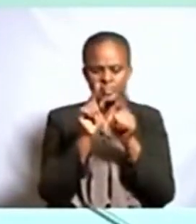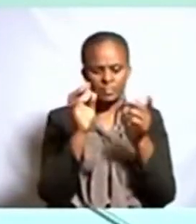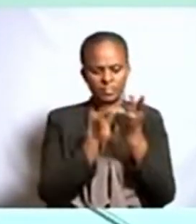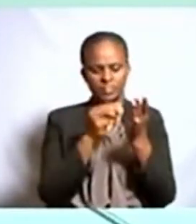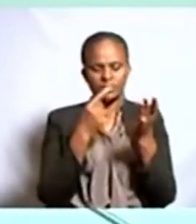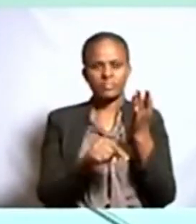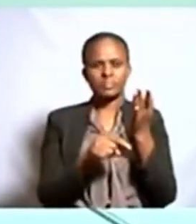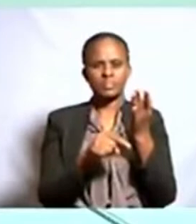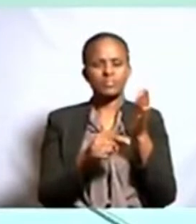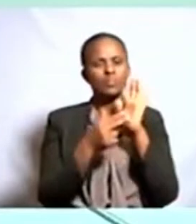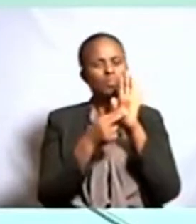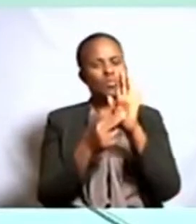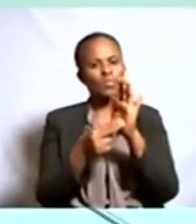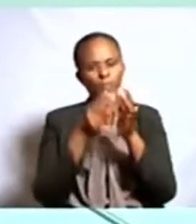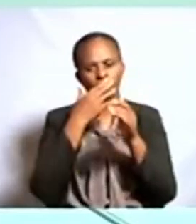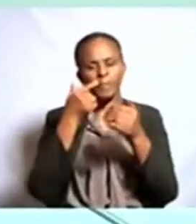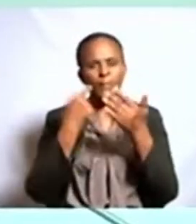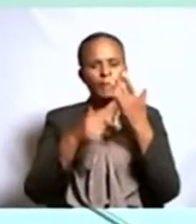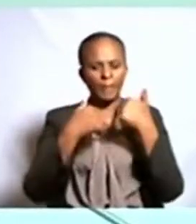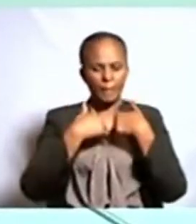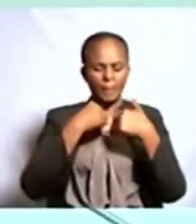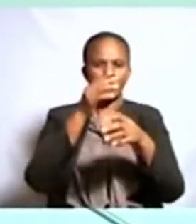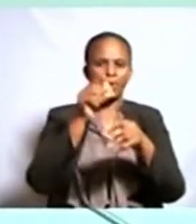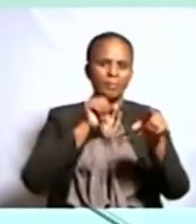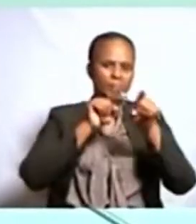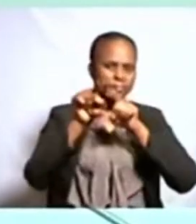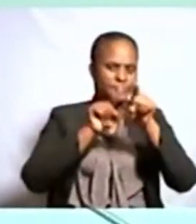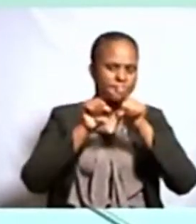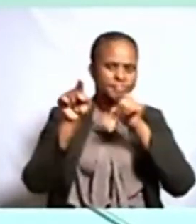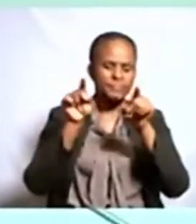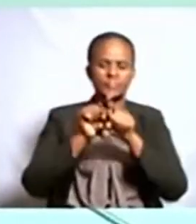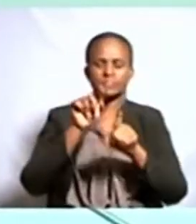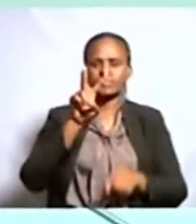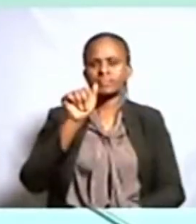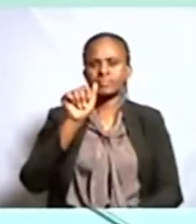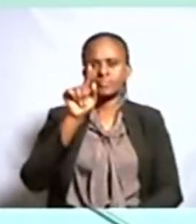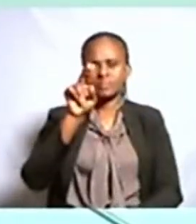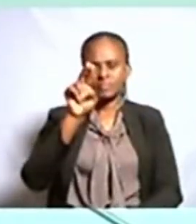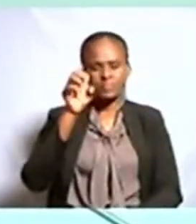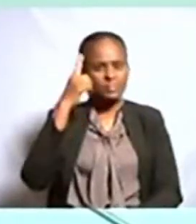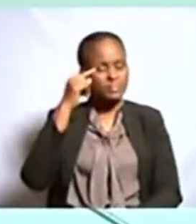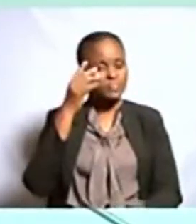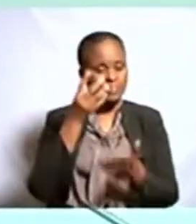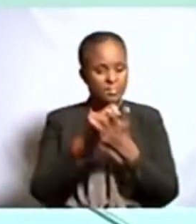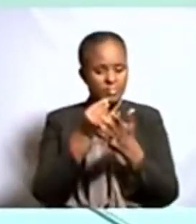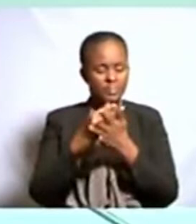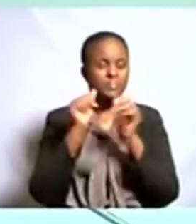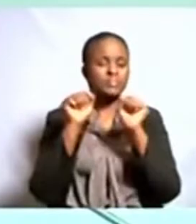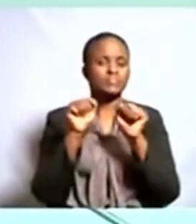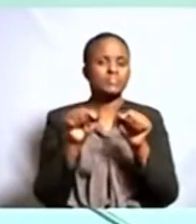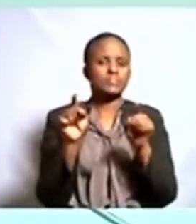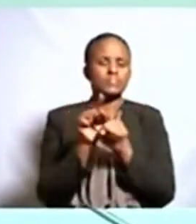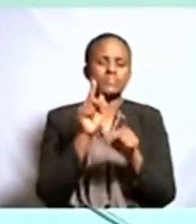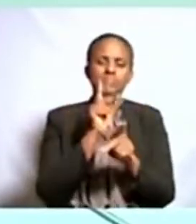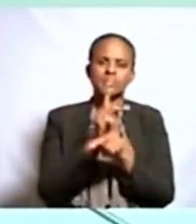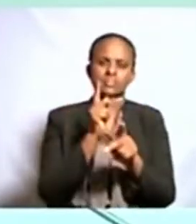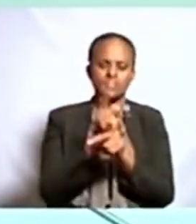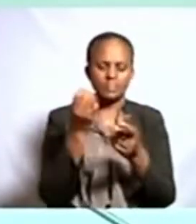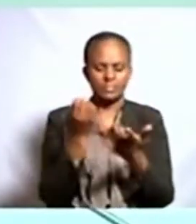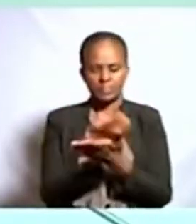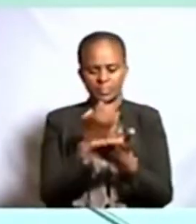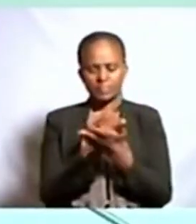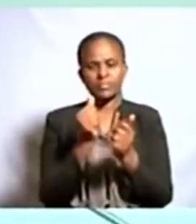procuring entities should obtain competition and value for money to the extent possible while maintaining economy